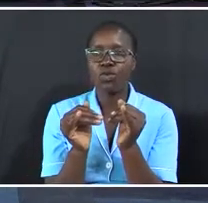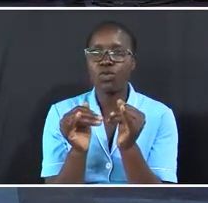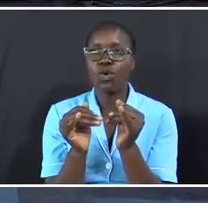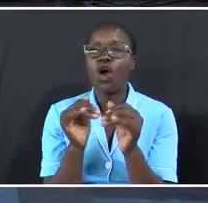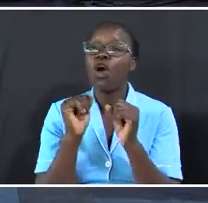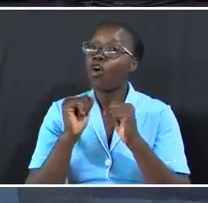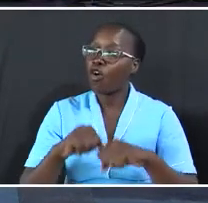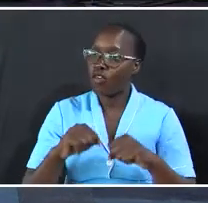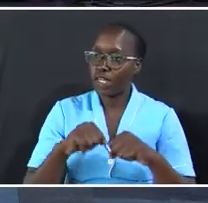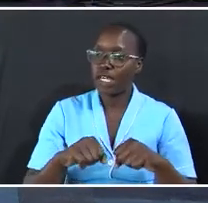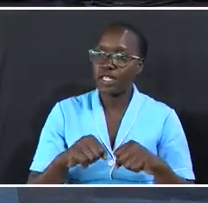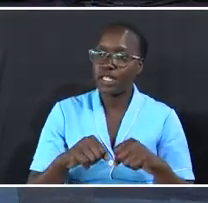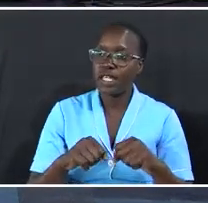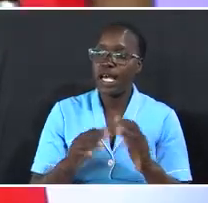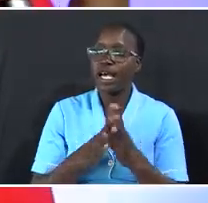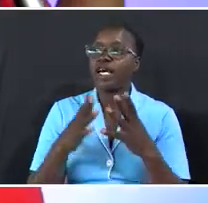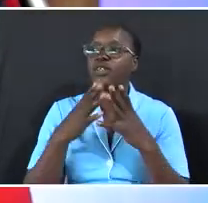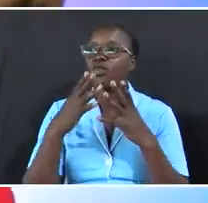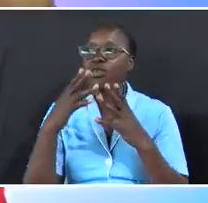a new covenant with you.